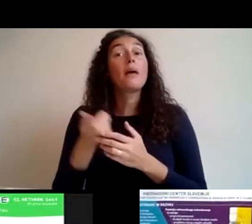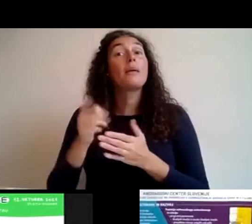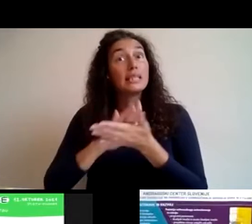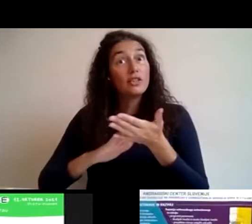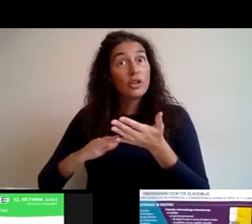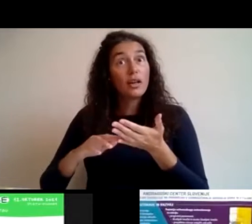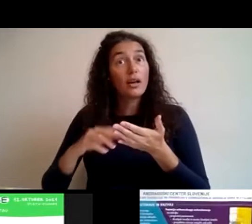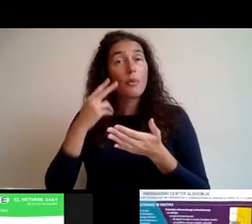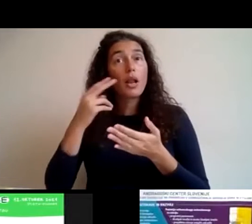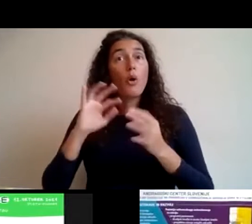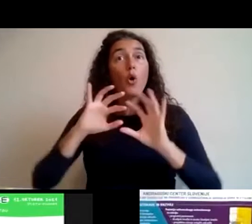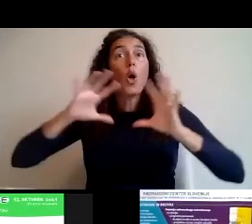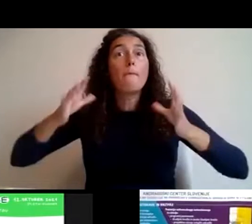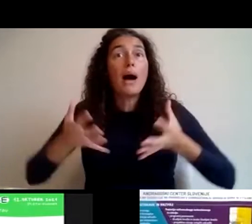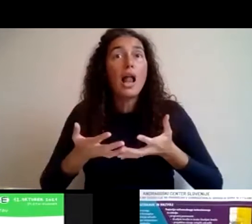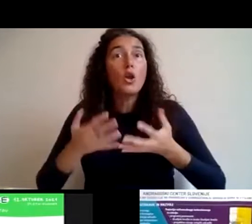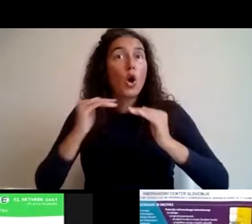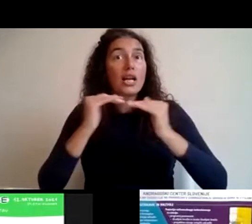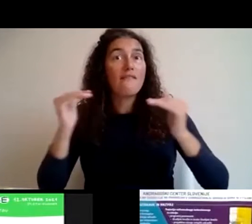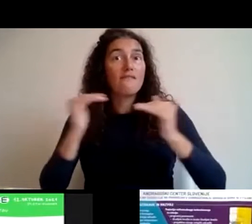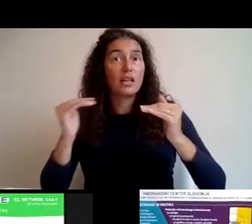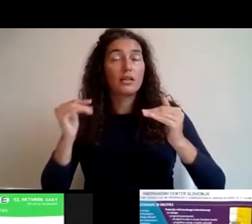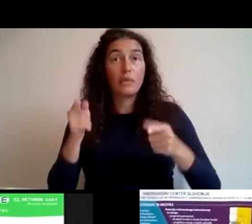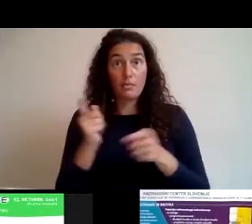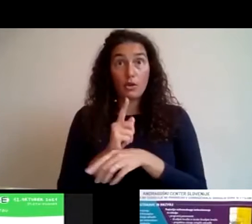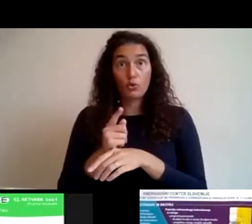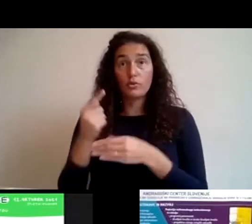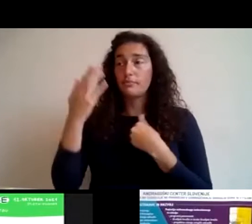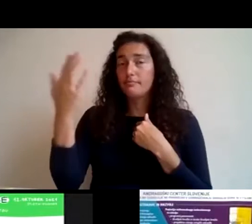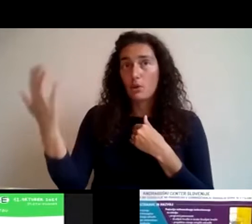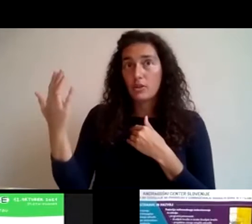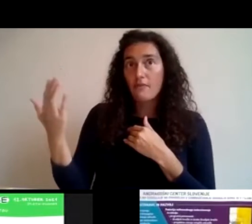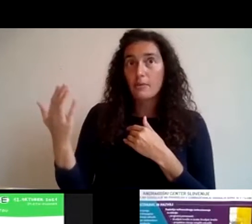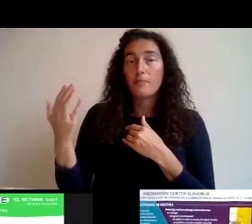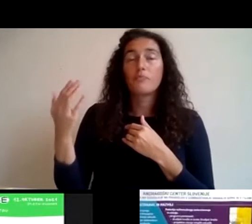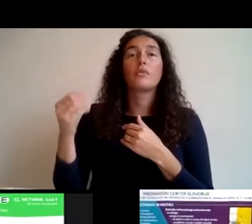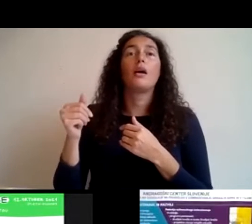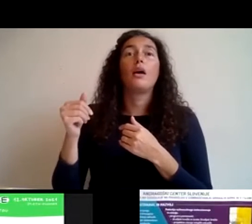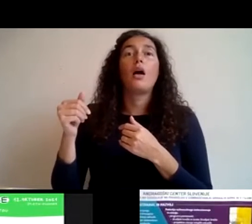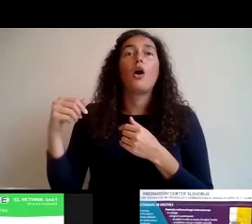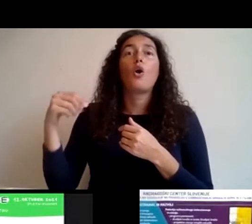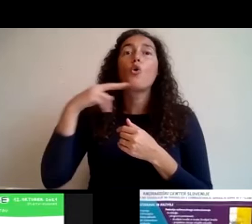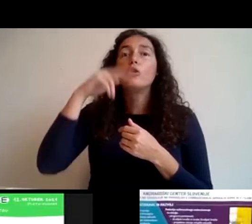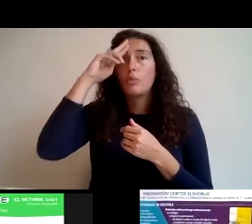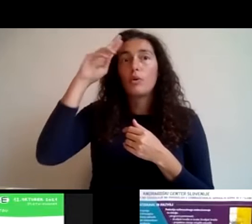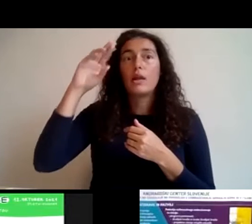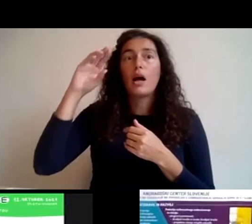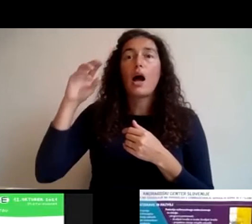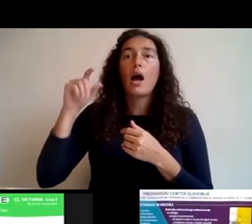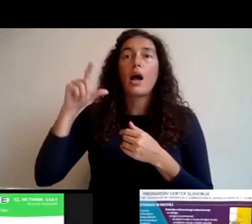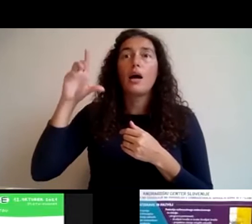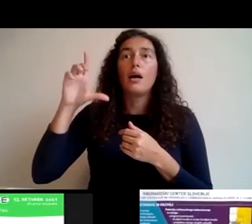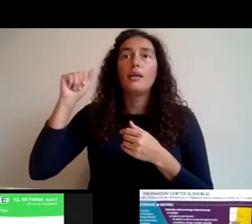For the beginning, we are moving globally. Let me greet Mr. Rilli Lappalainen, coming